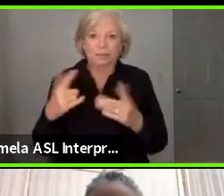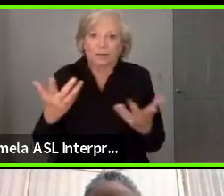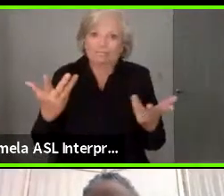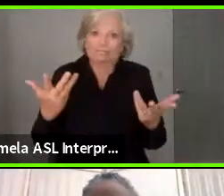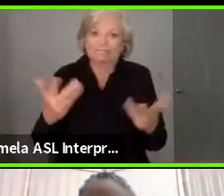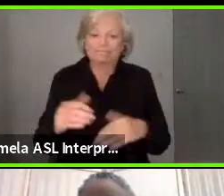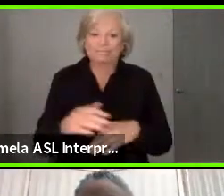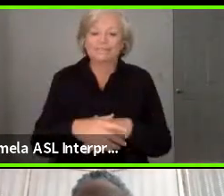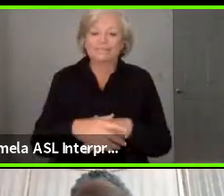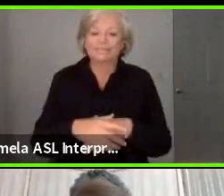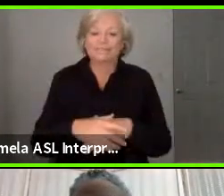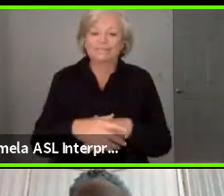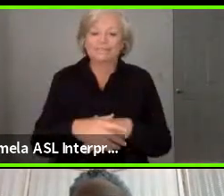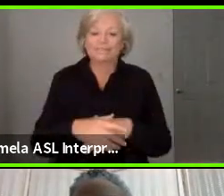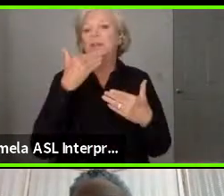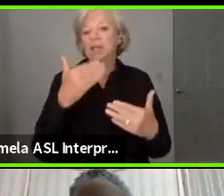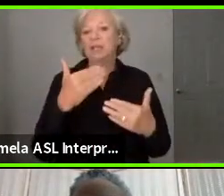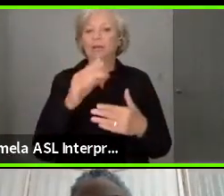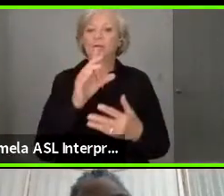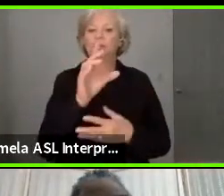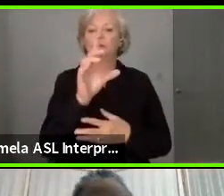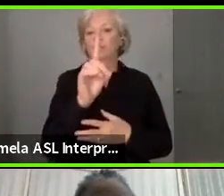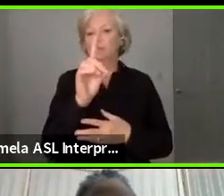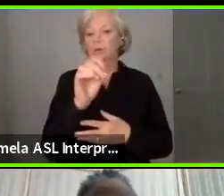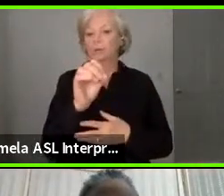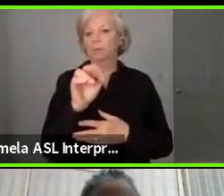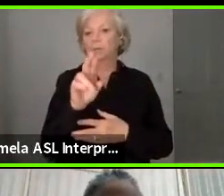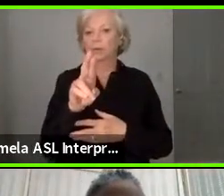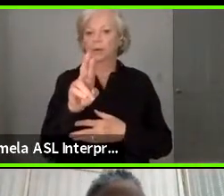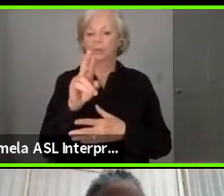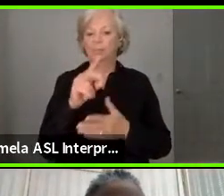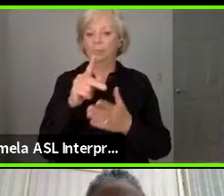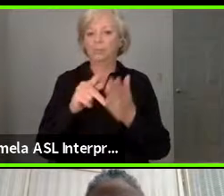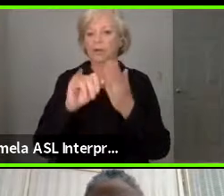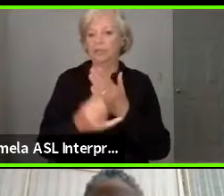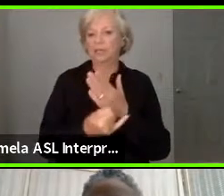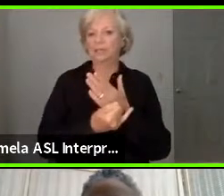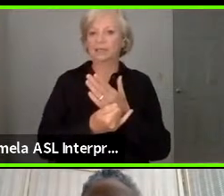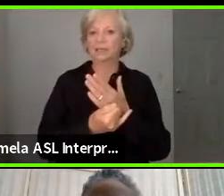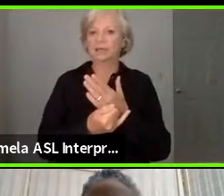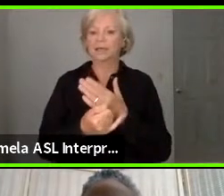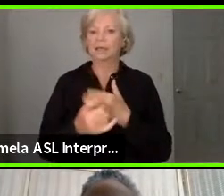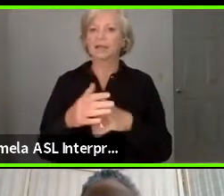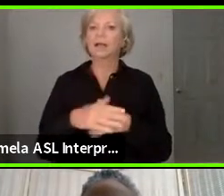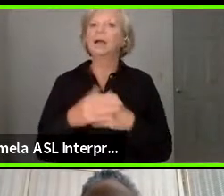to folks from the door. Anybody? Oh, I see Almaz, you have a question?